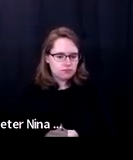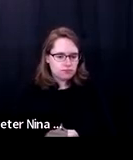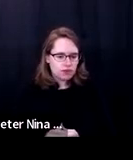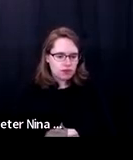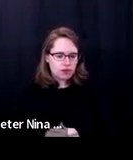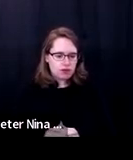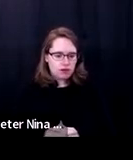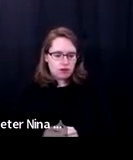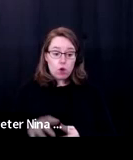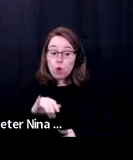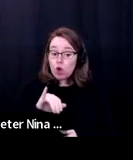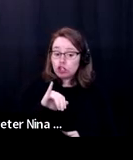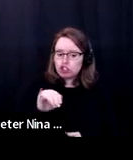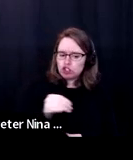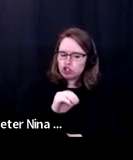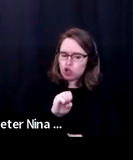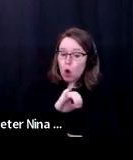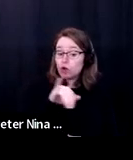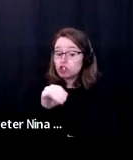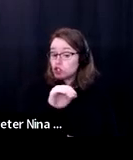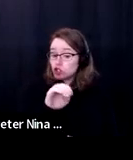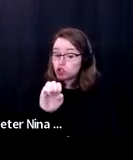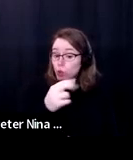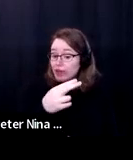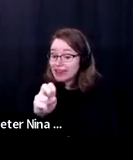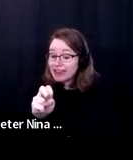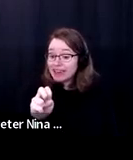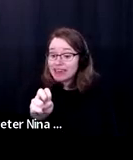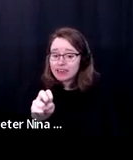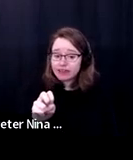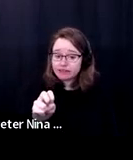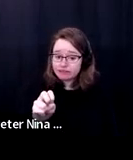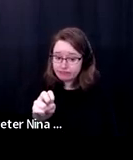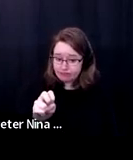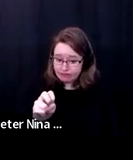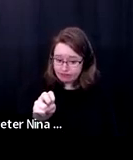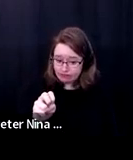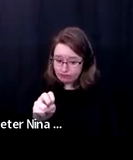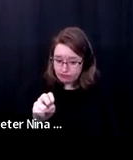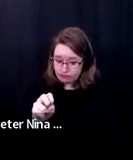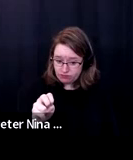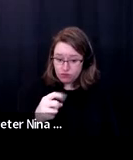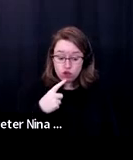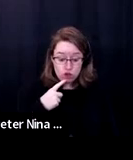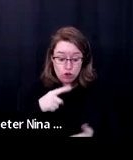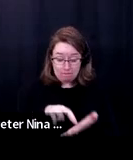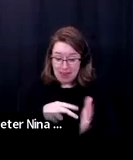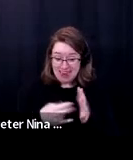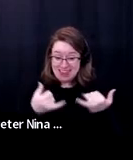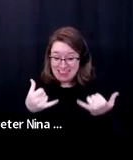Well, Juhi, was that more of a influx of talent that you want upskilled, or is it the existing talent we